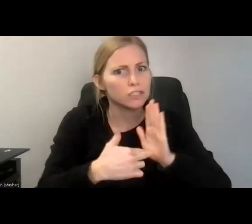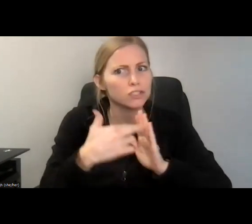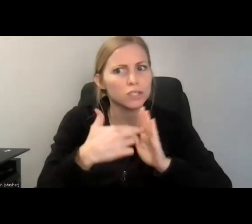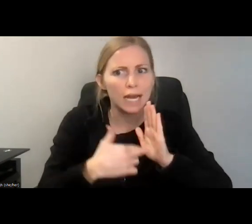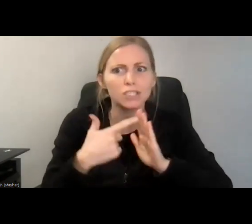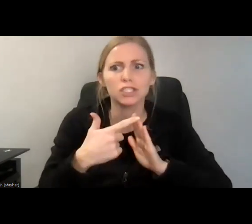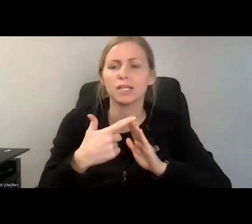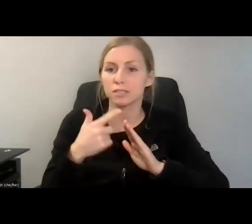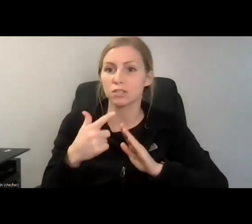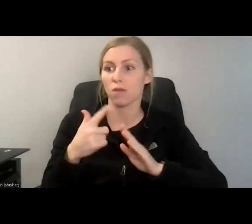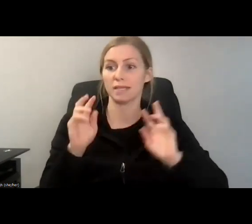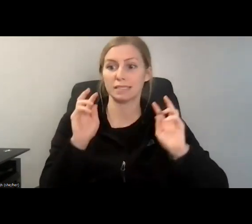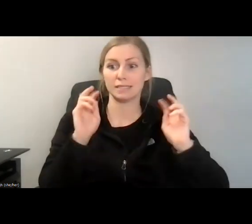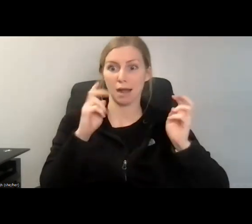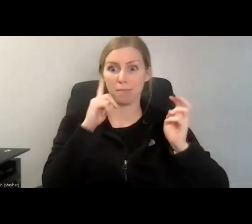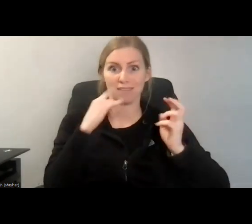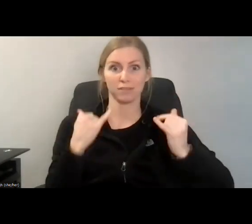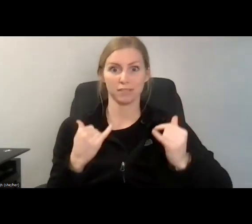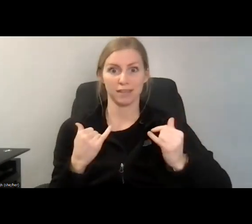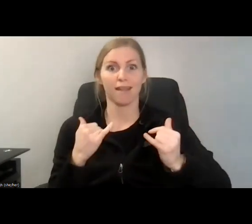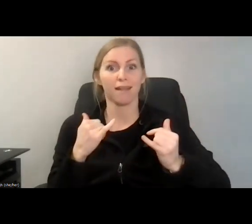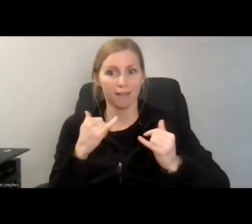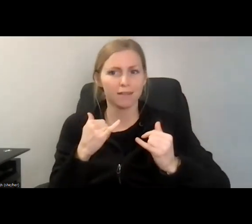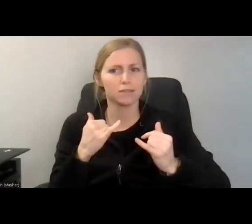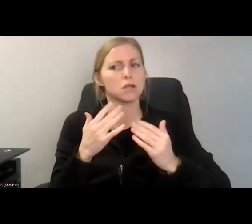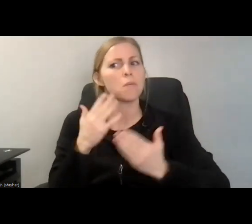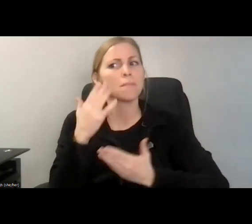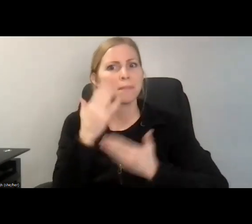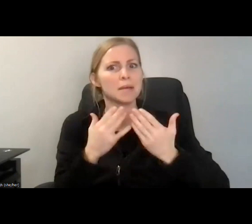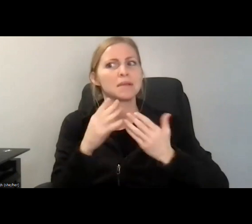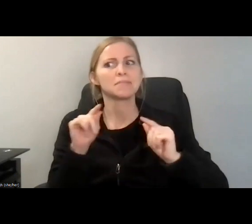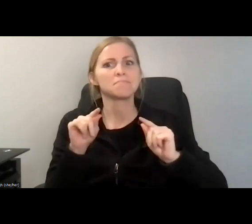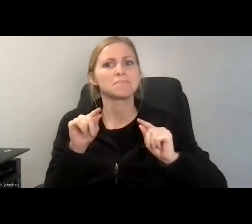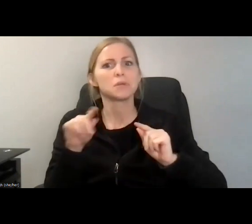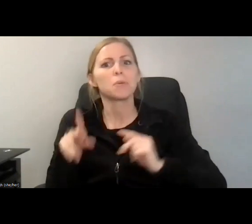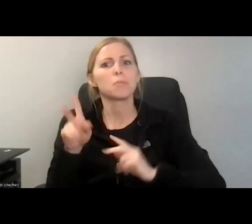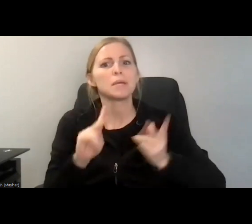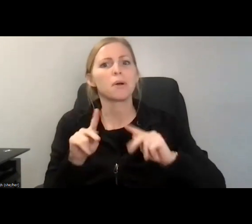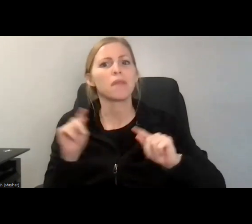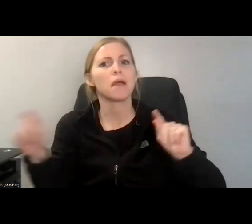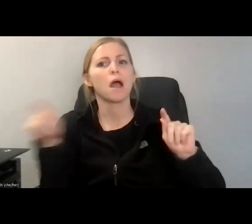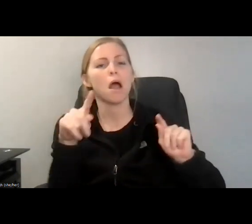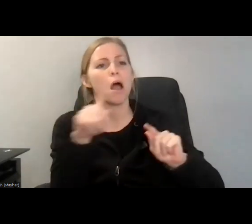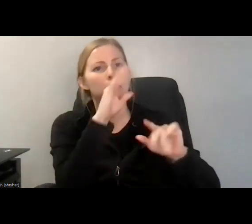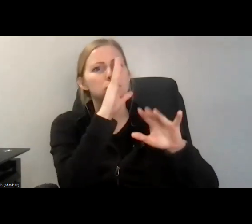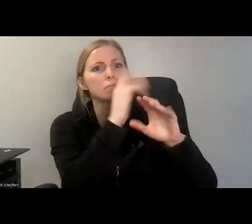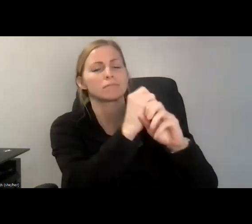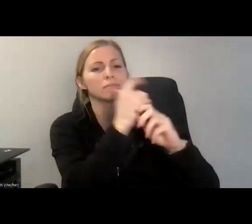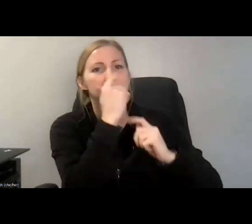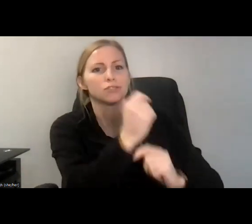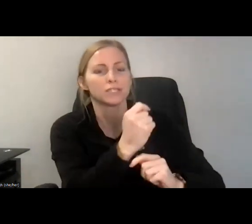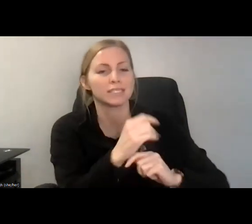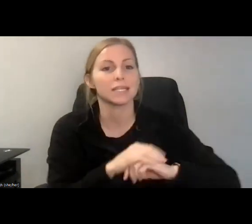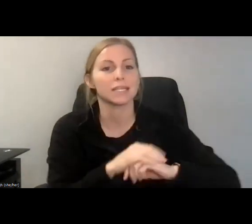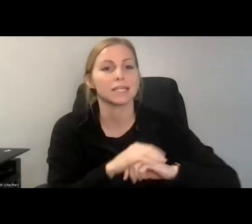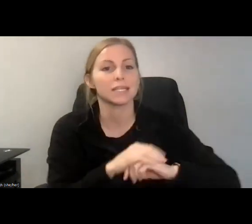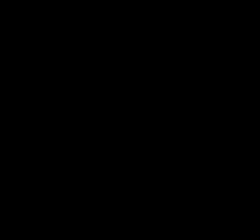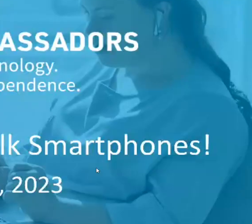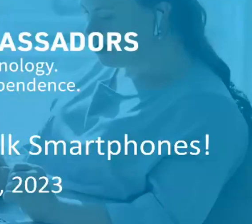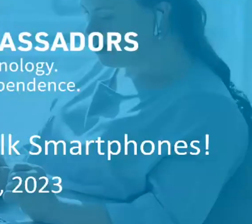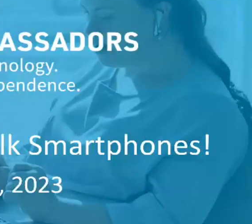for today was something that might have been pretty interesting to folks. And that was